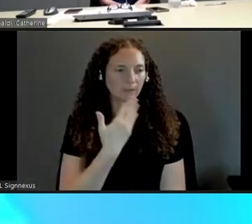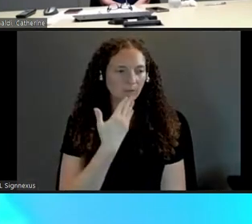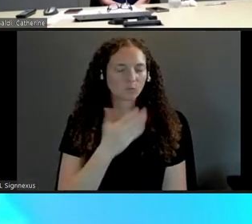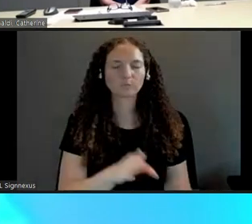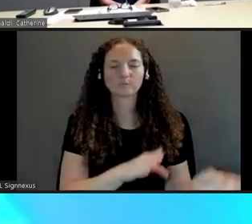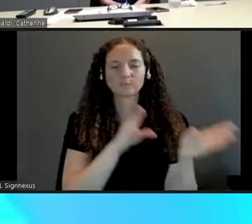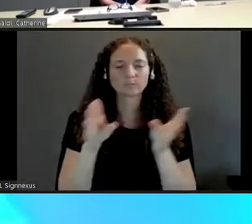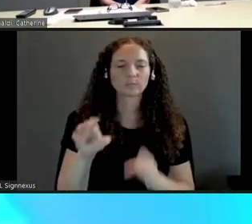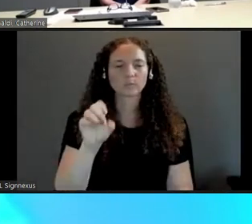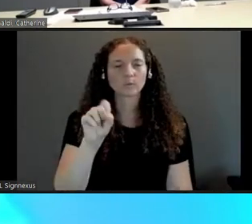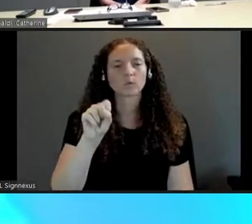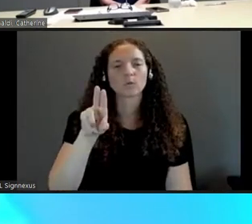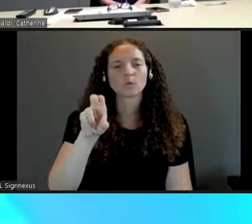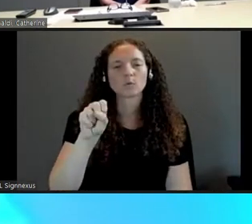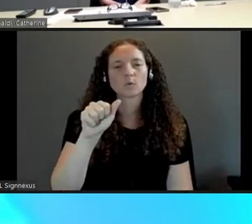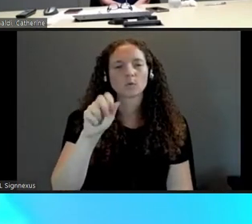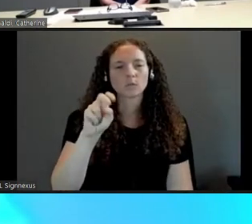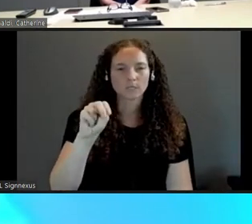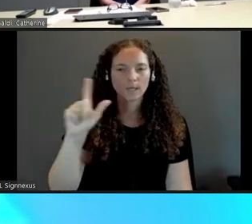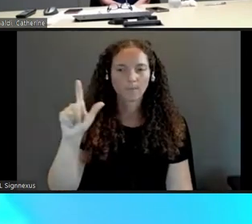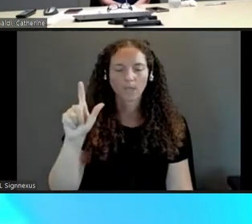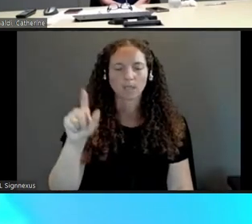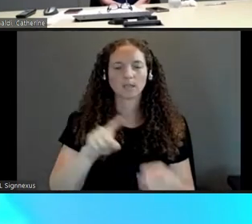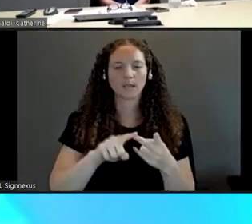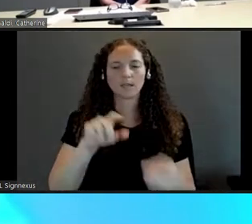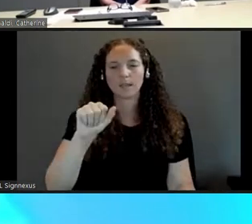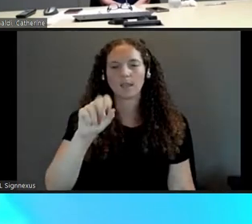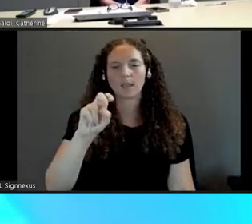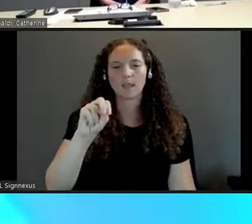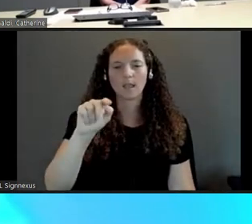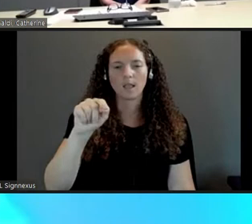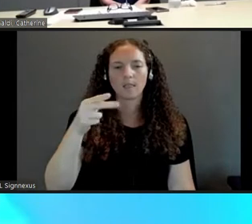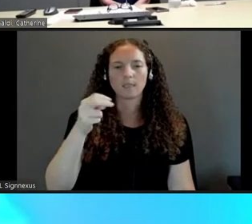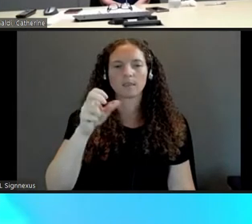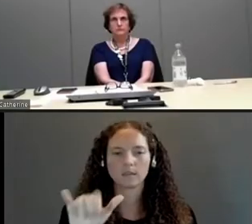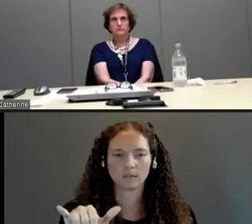Susan Lopatkin, followed by Anthony Marangiello.